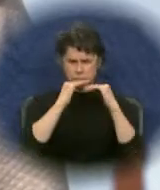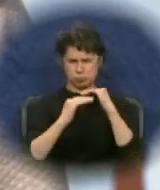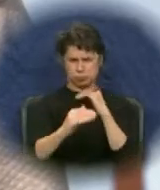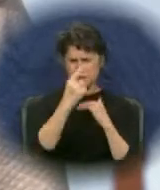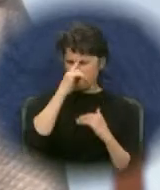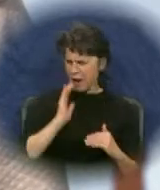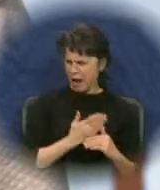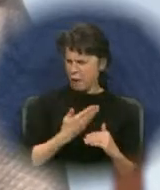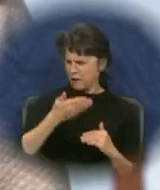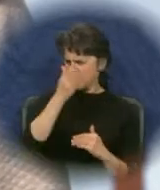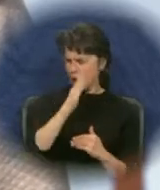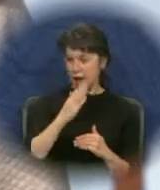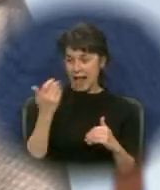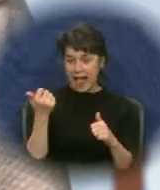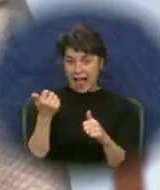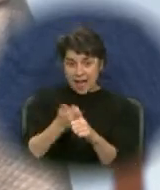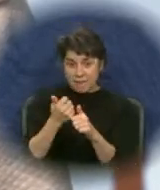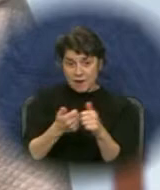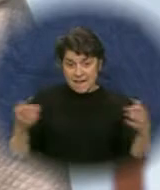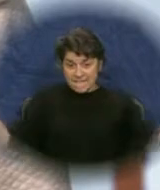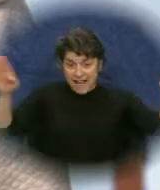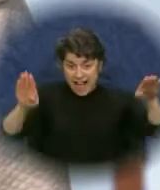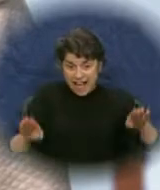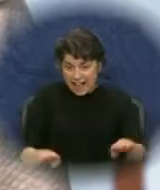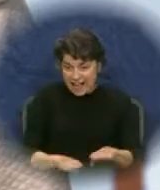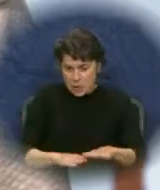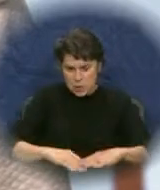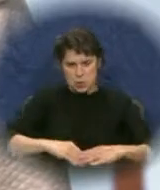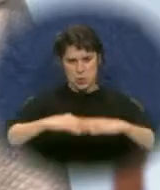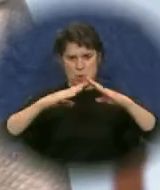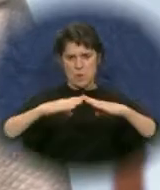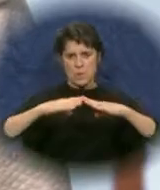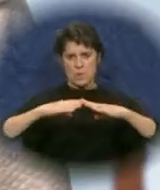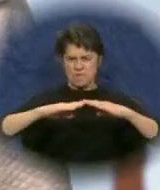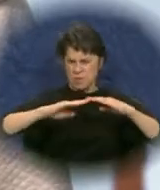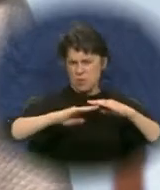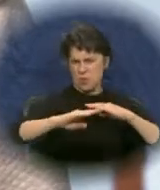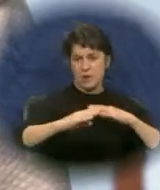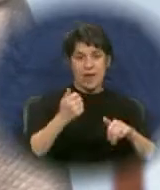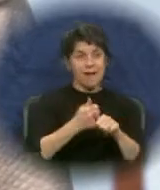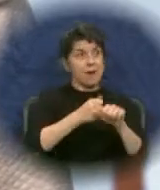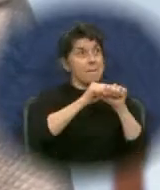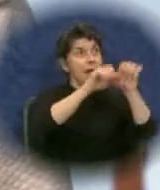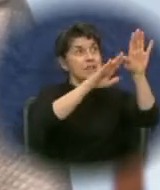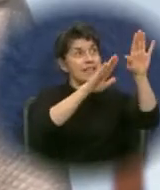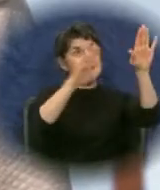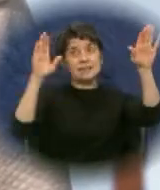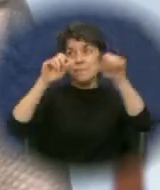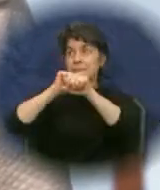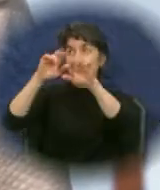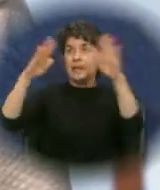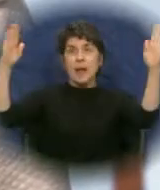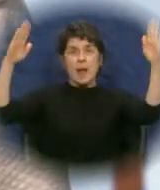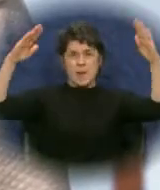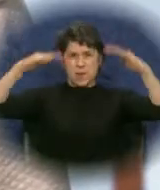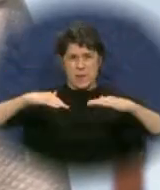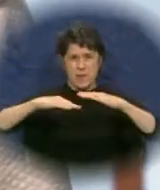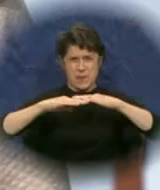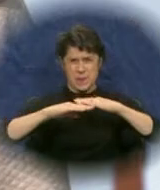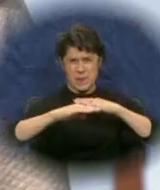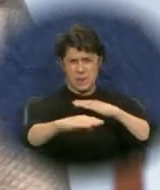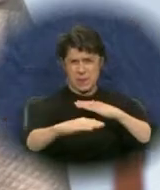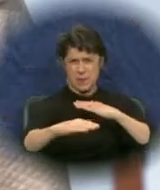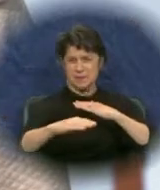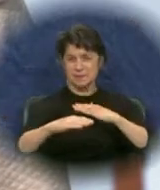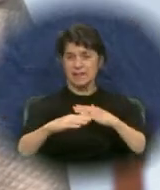shall be filled in, every mountain and hill shall be made low. The rugged land shall be made a plain,